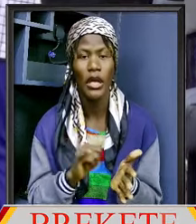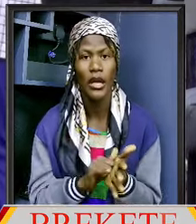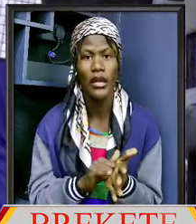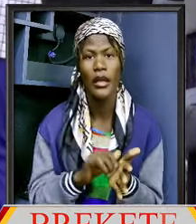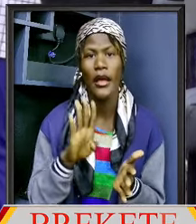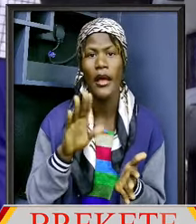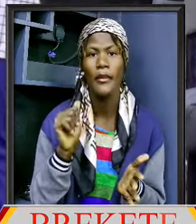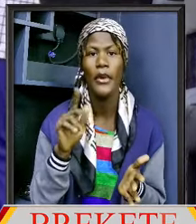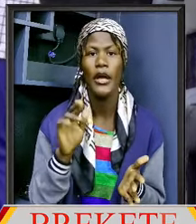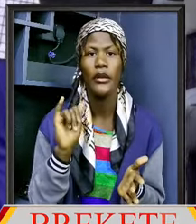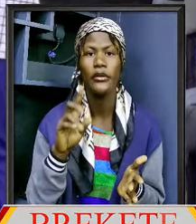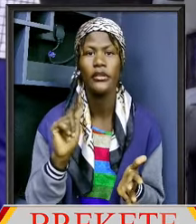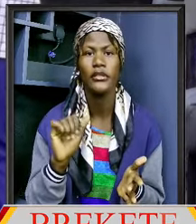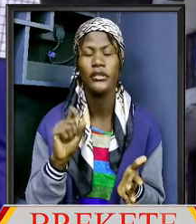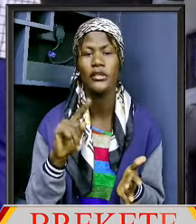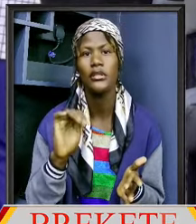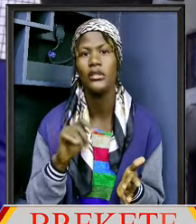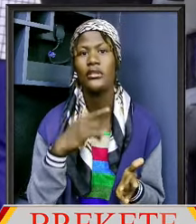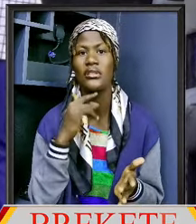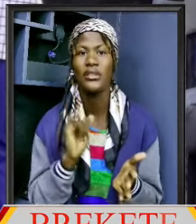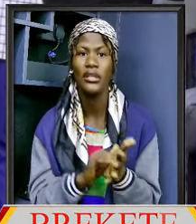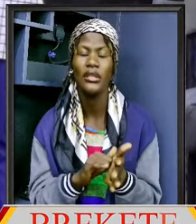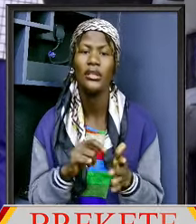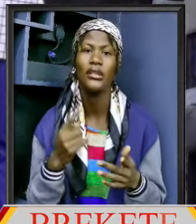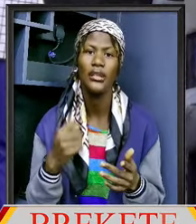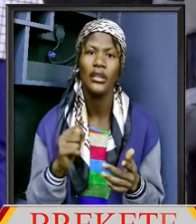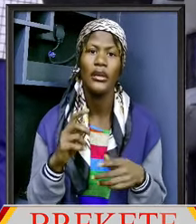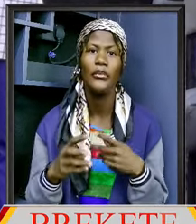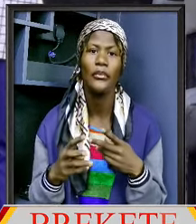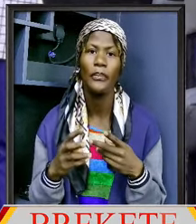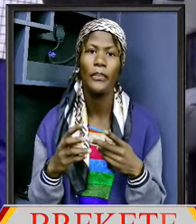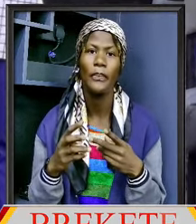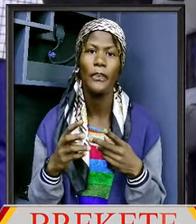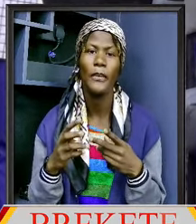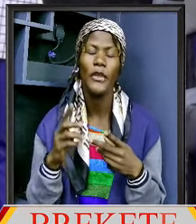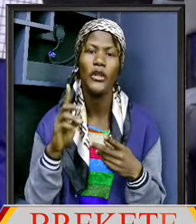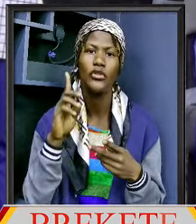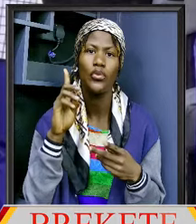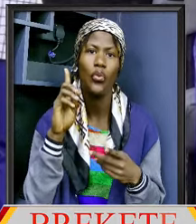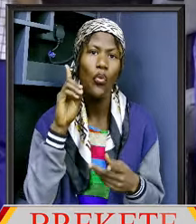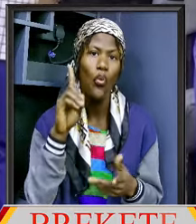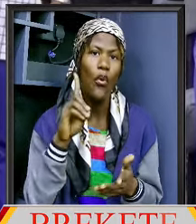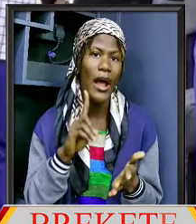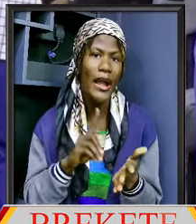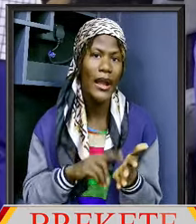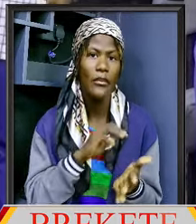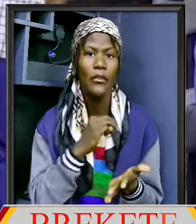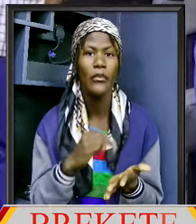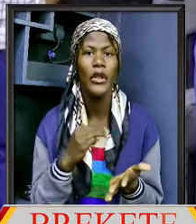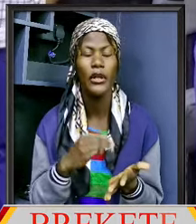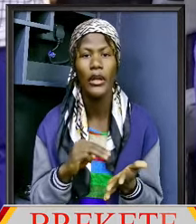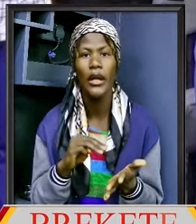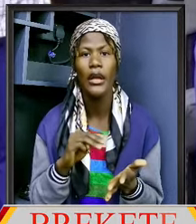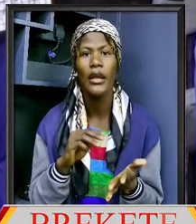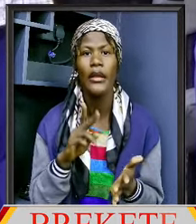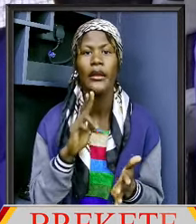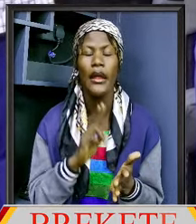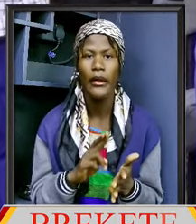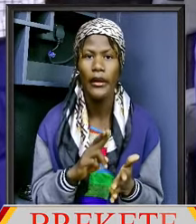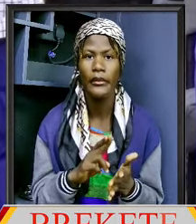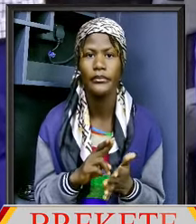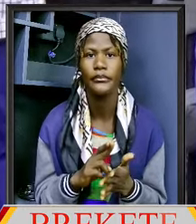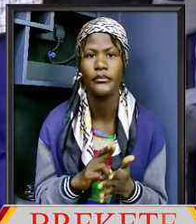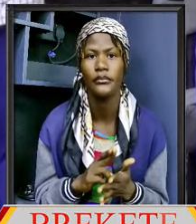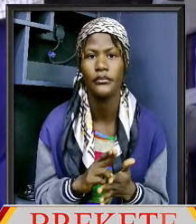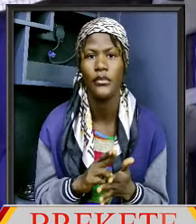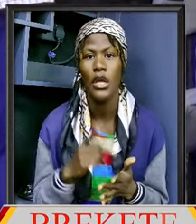that their benchmark in their office is 1 million naira. Then now the director told me